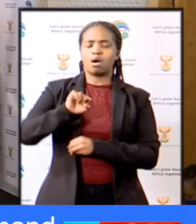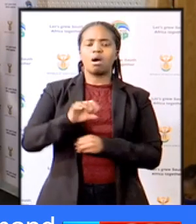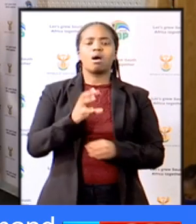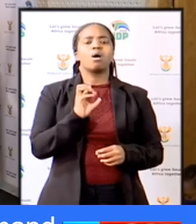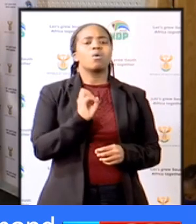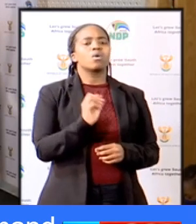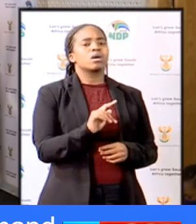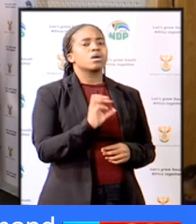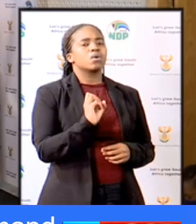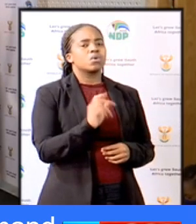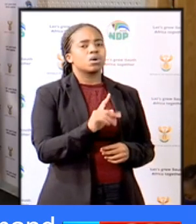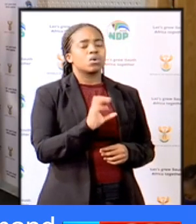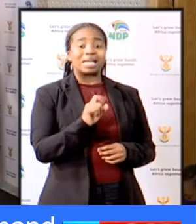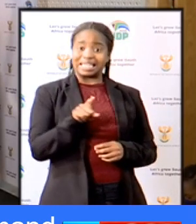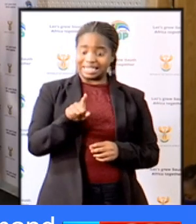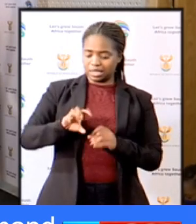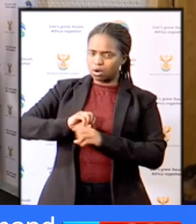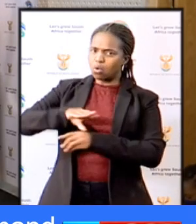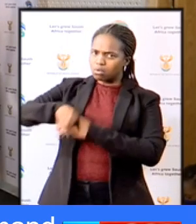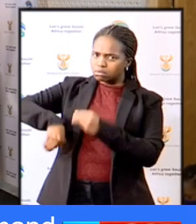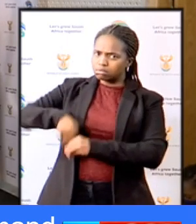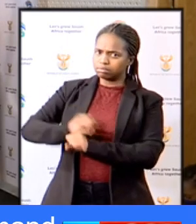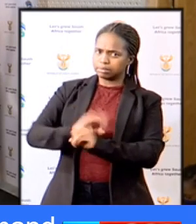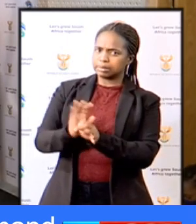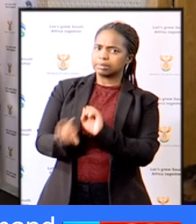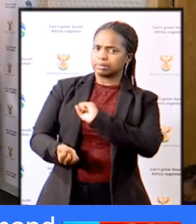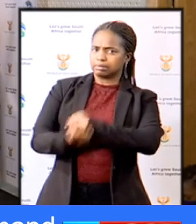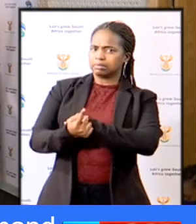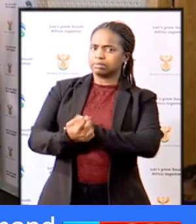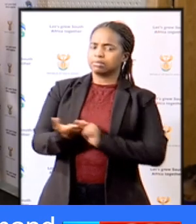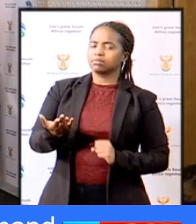during this COVID-19 processes. So the question is,